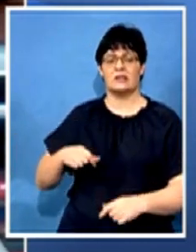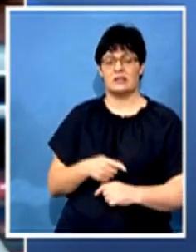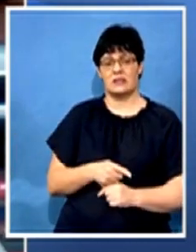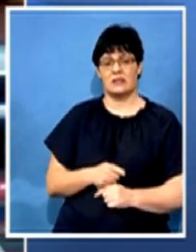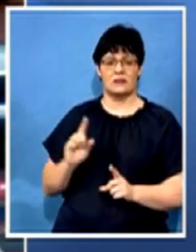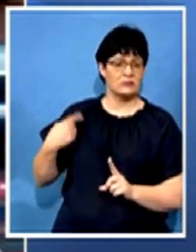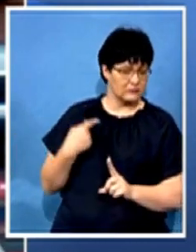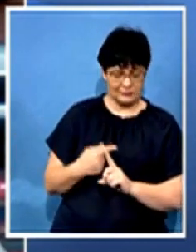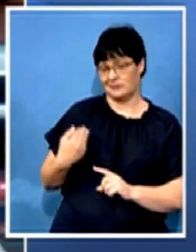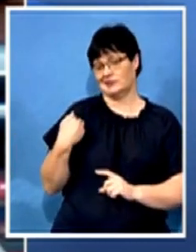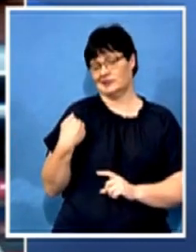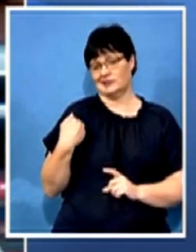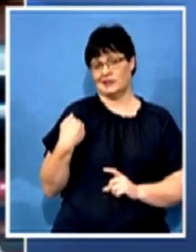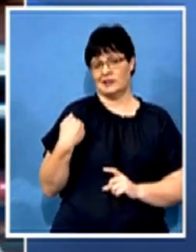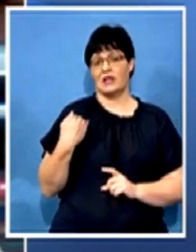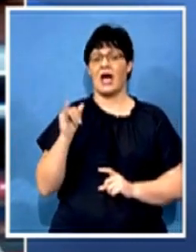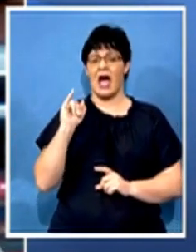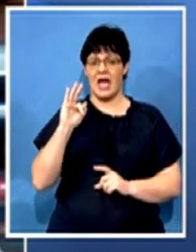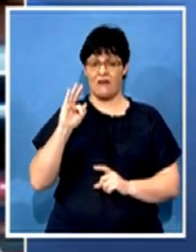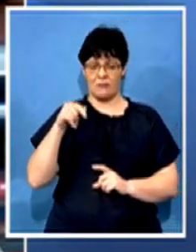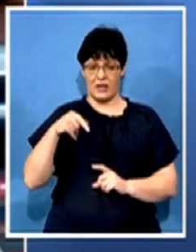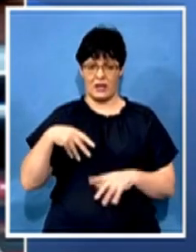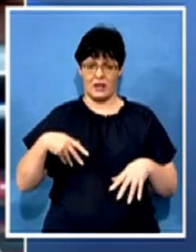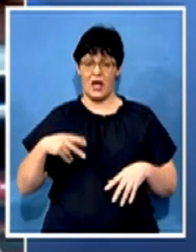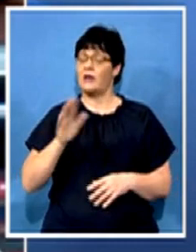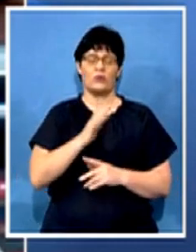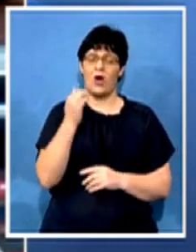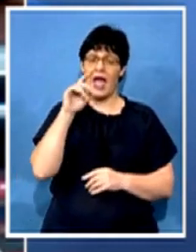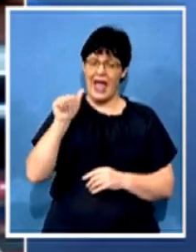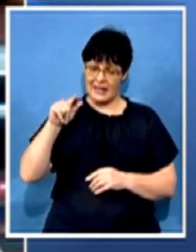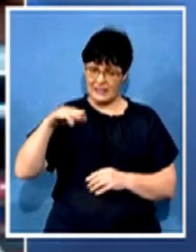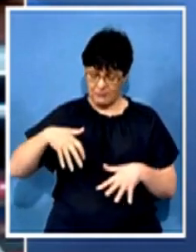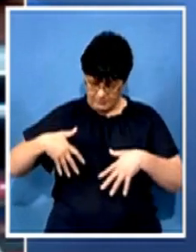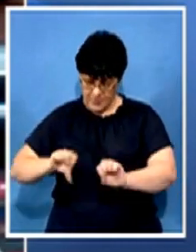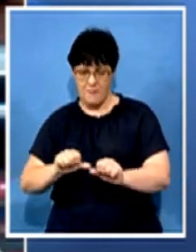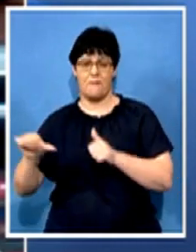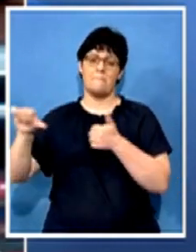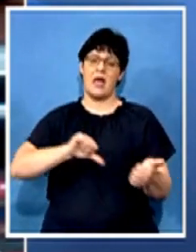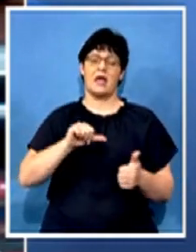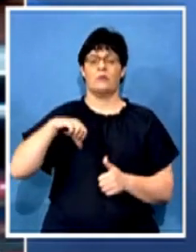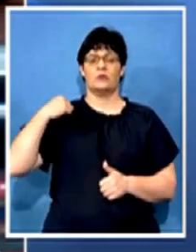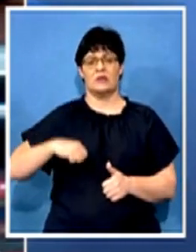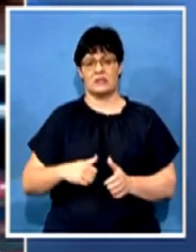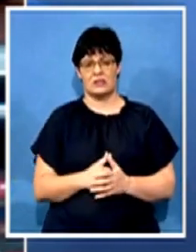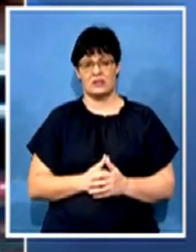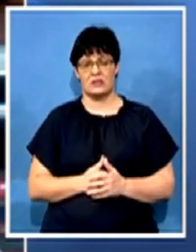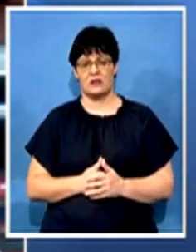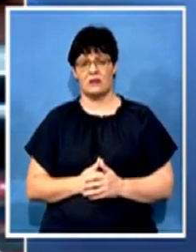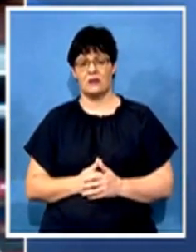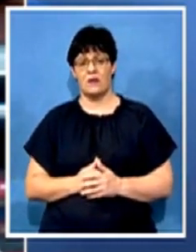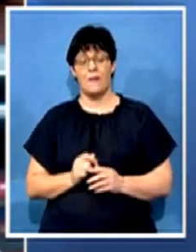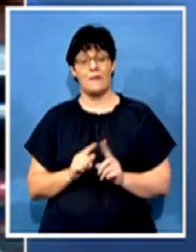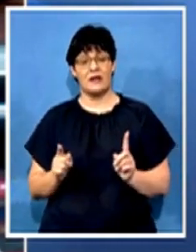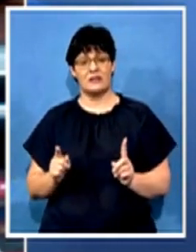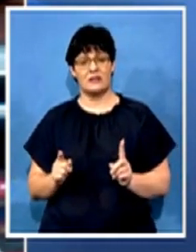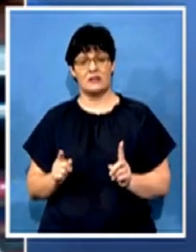IFP the ANC reclaimed that municipality. But then, given the fact that there's been a tie 18 aside, then it